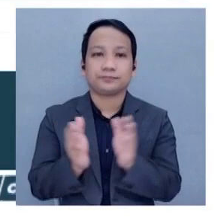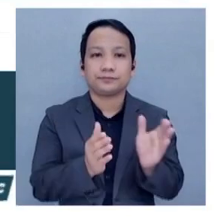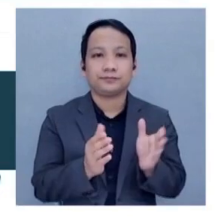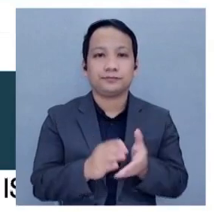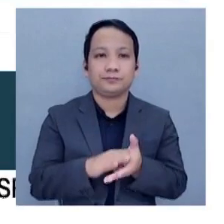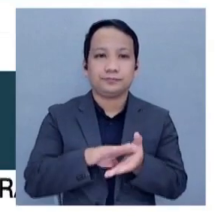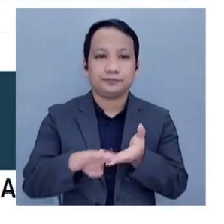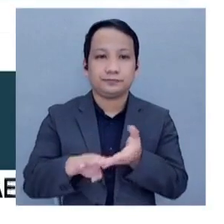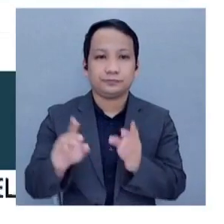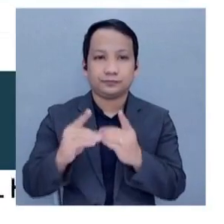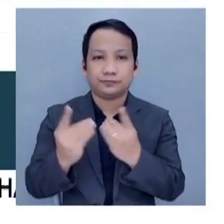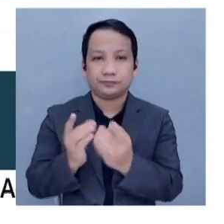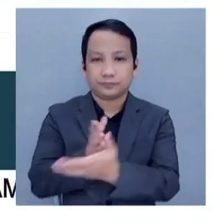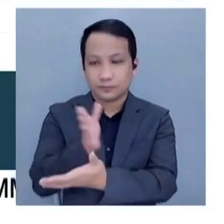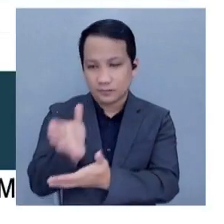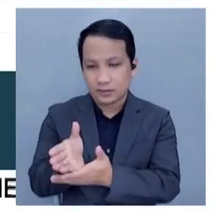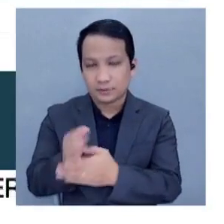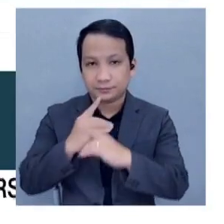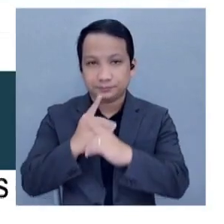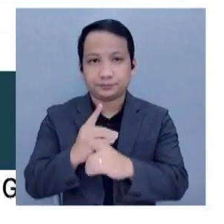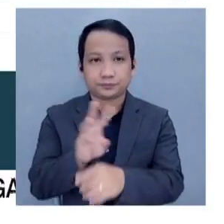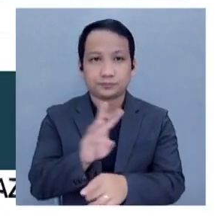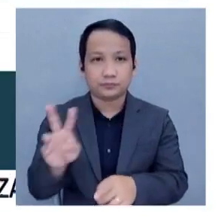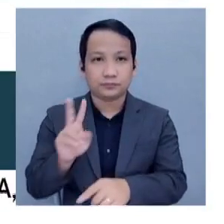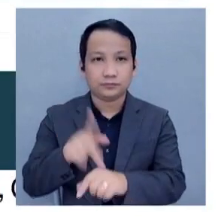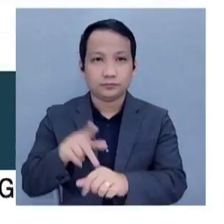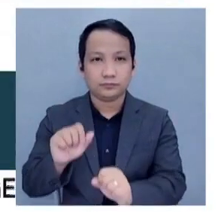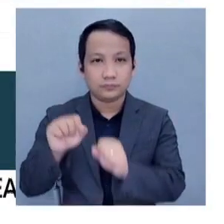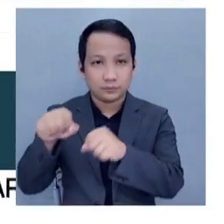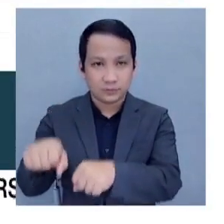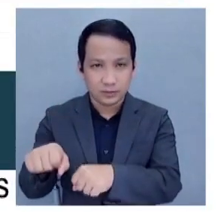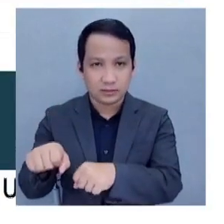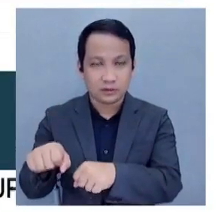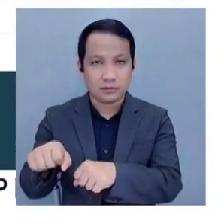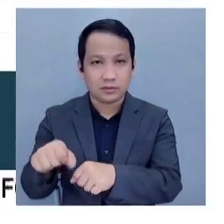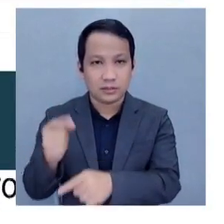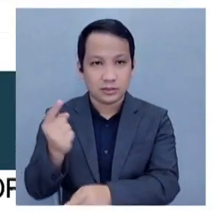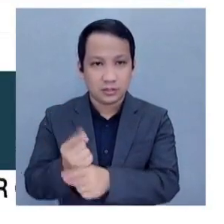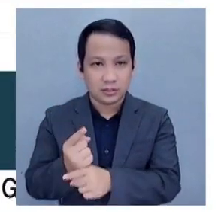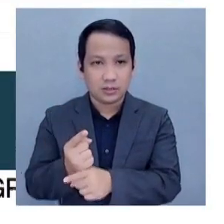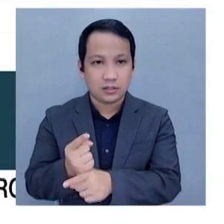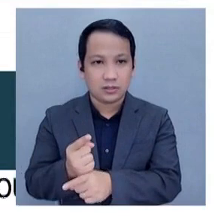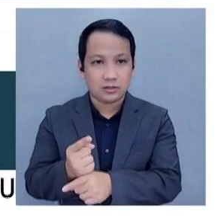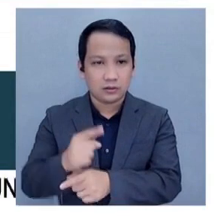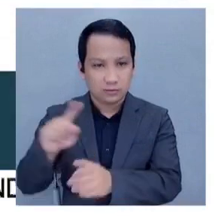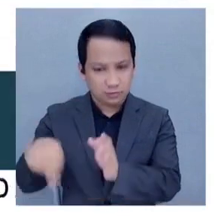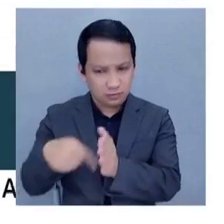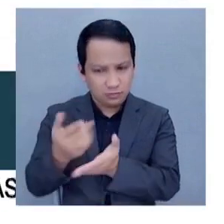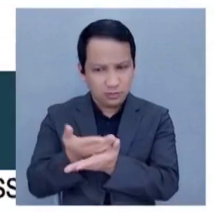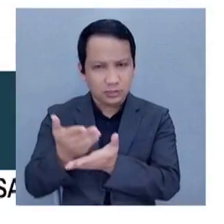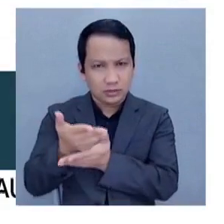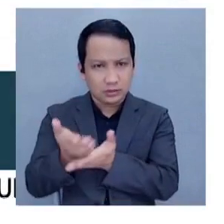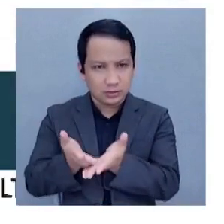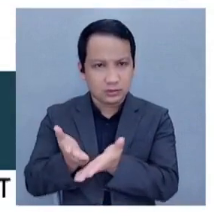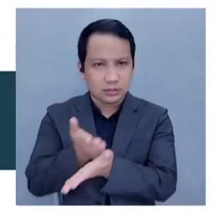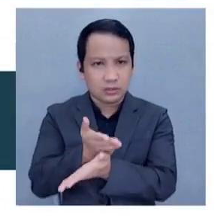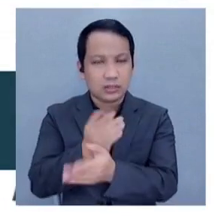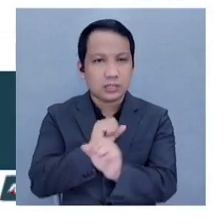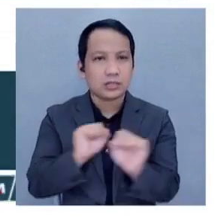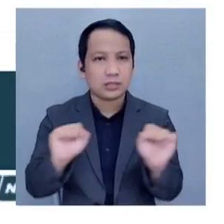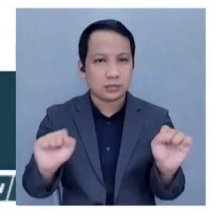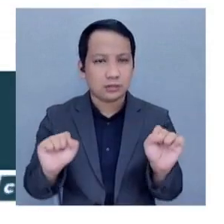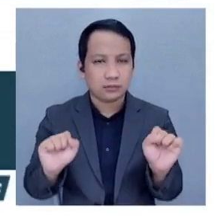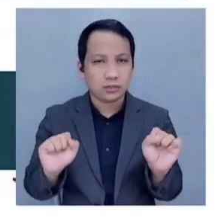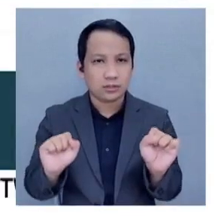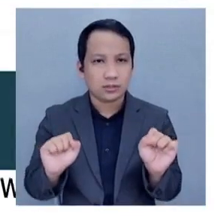agencies that's guarding the West Philippine Sea. That is just one portion of our